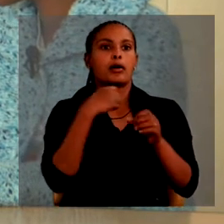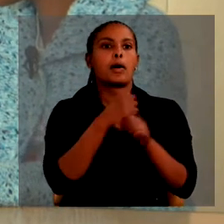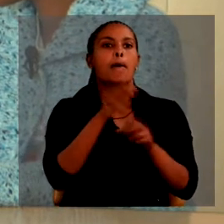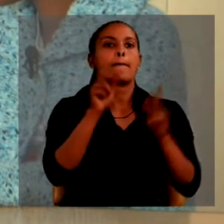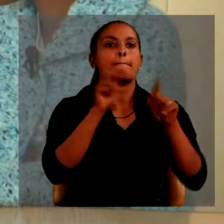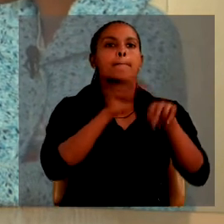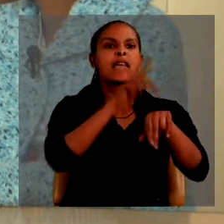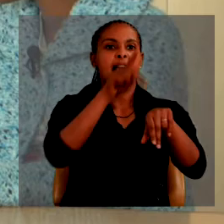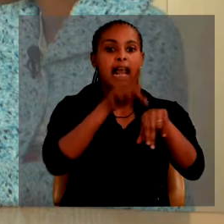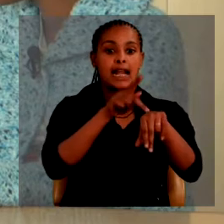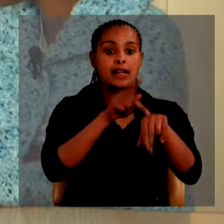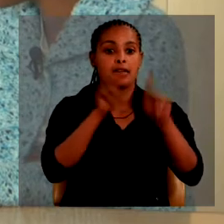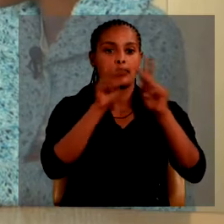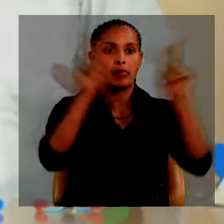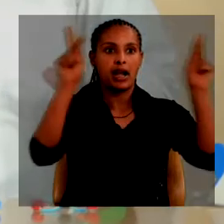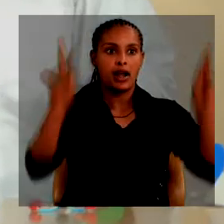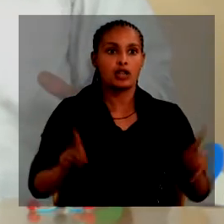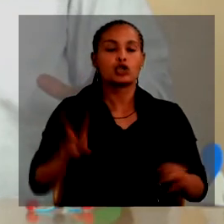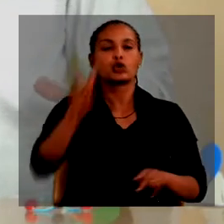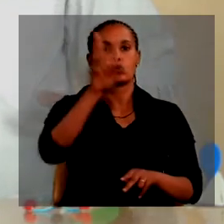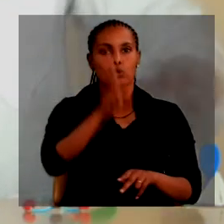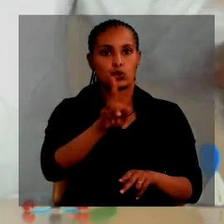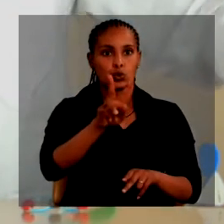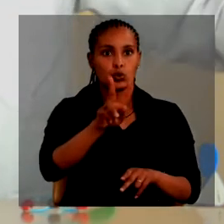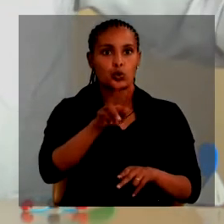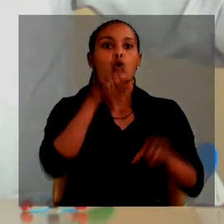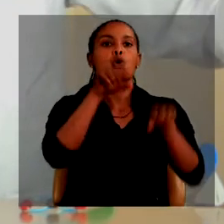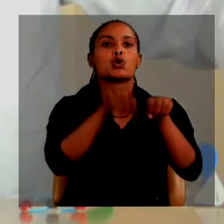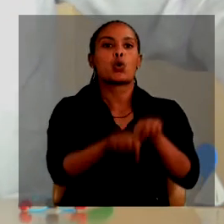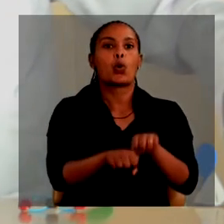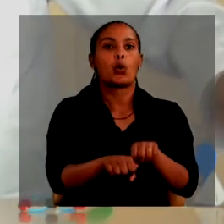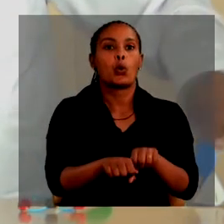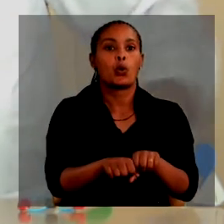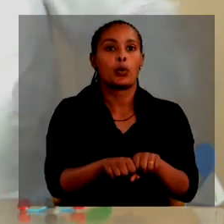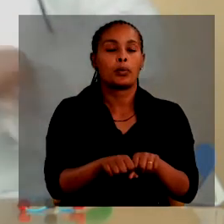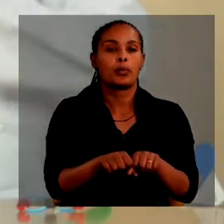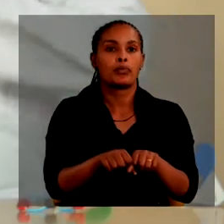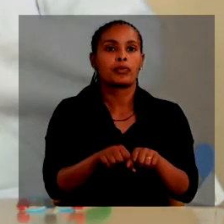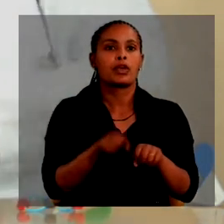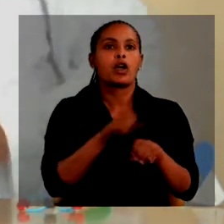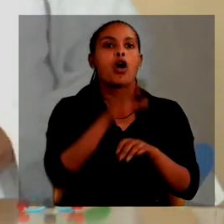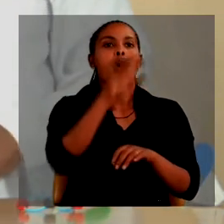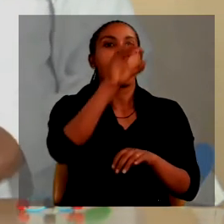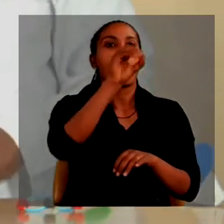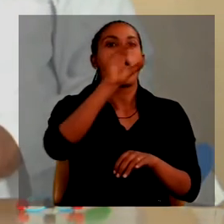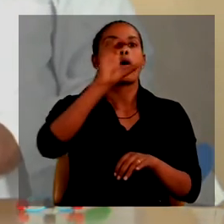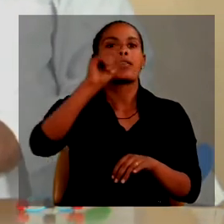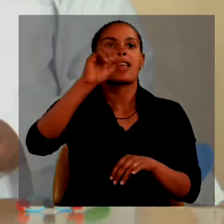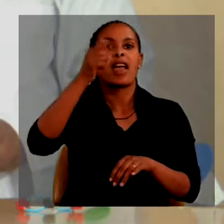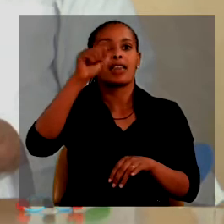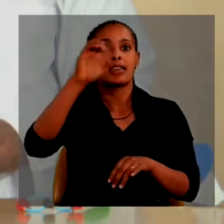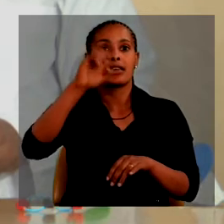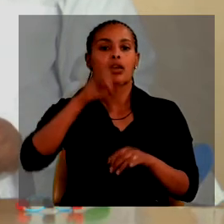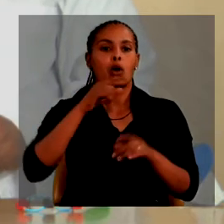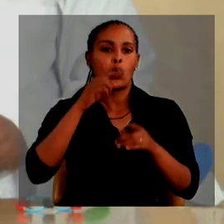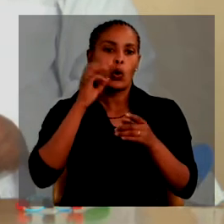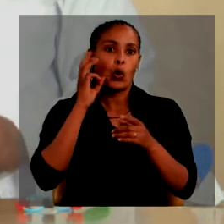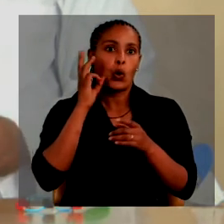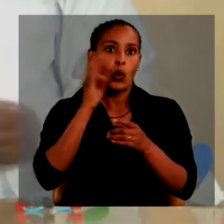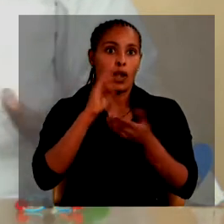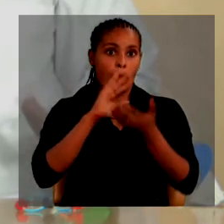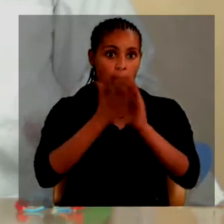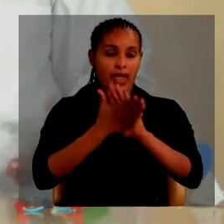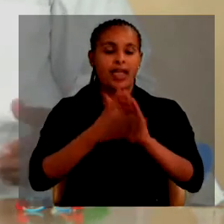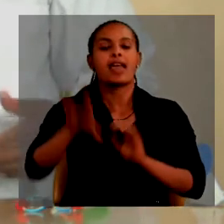period two. So the octet would be? The octet would be